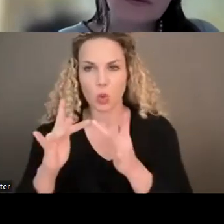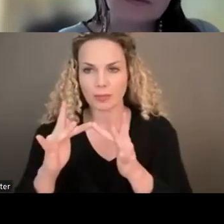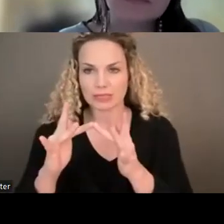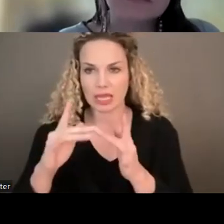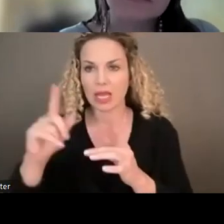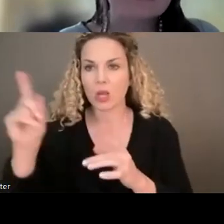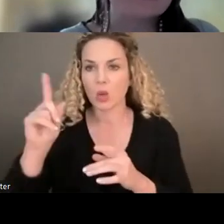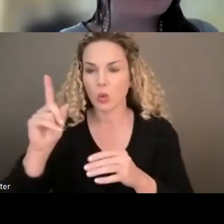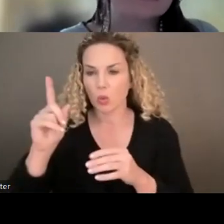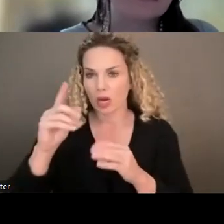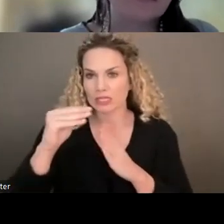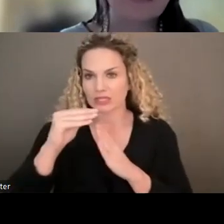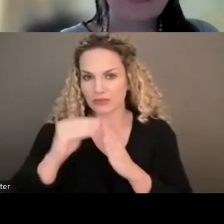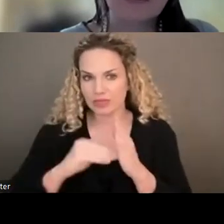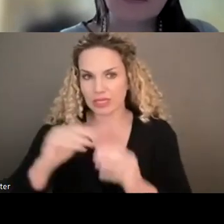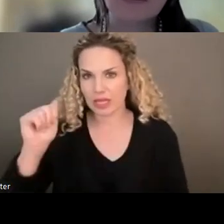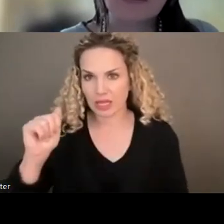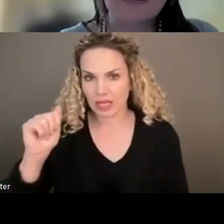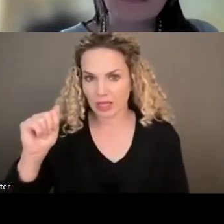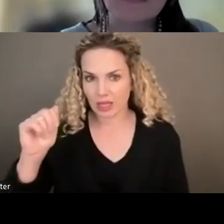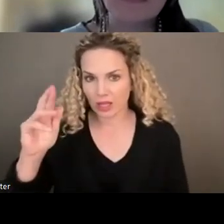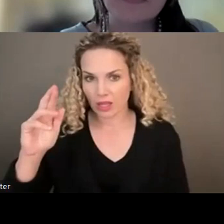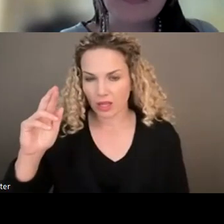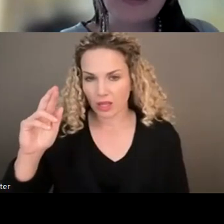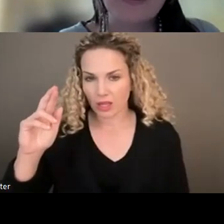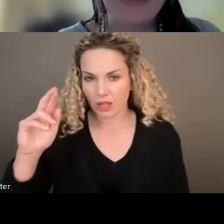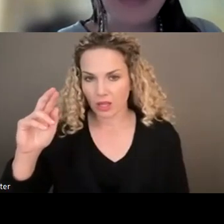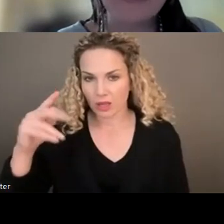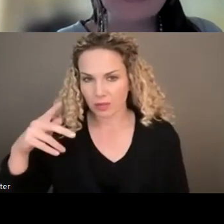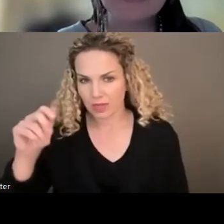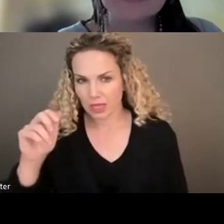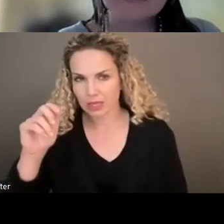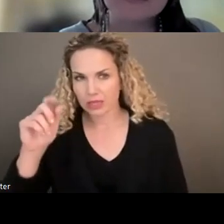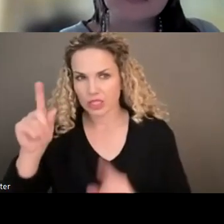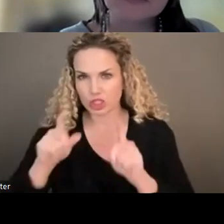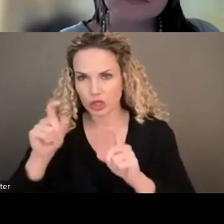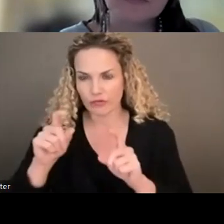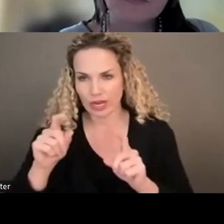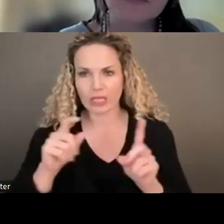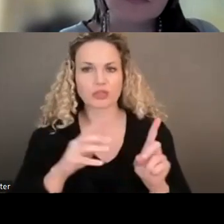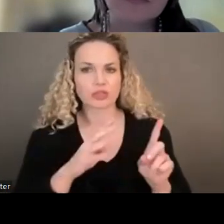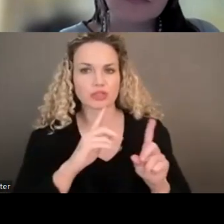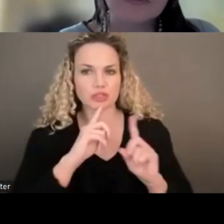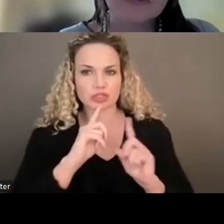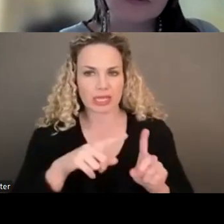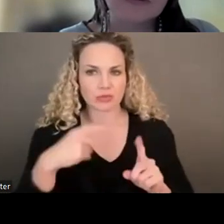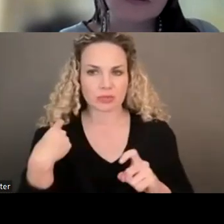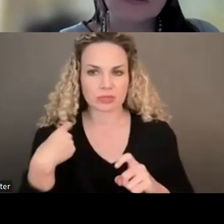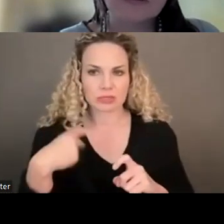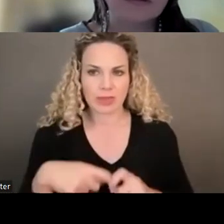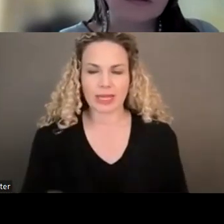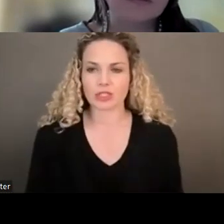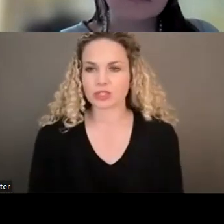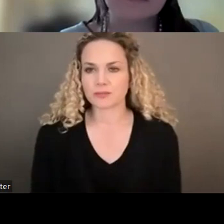the ARP, the survey. La dirección es en el siguiente, ahorita le doy